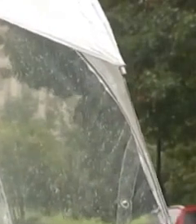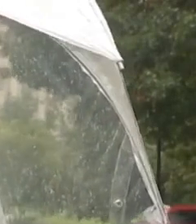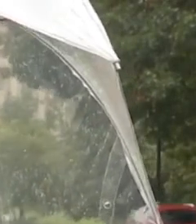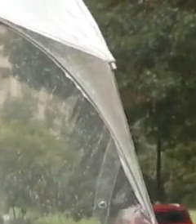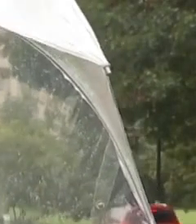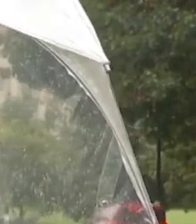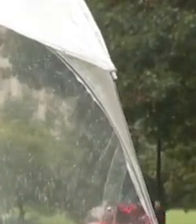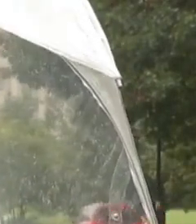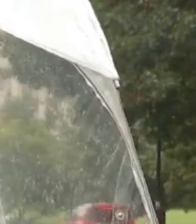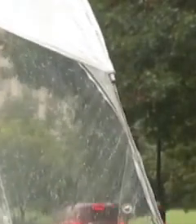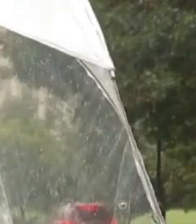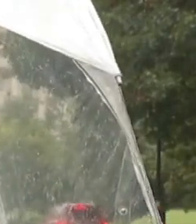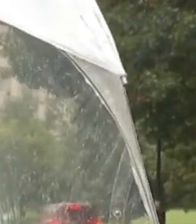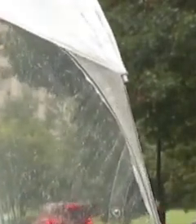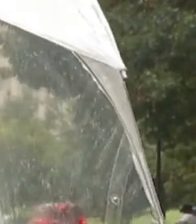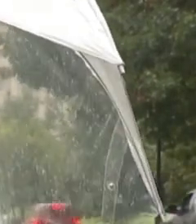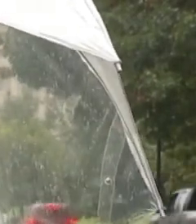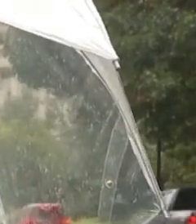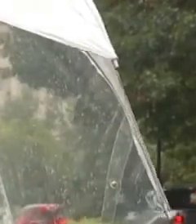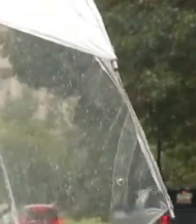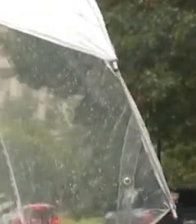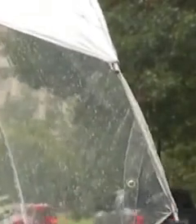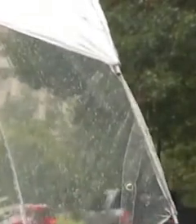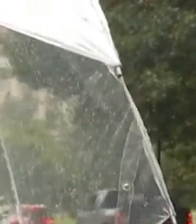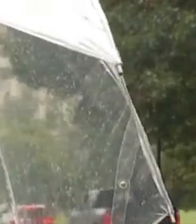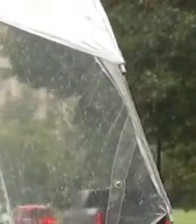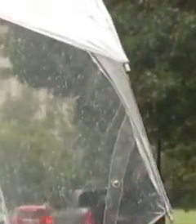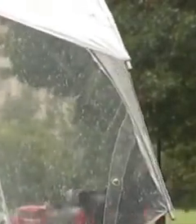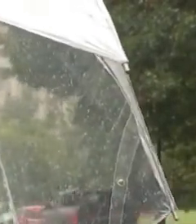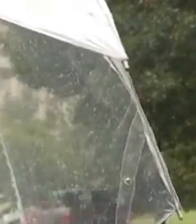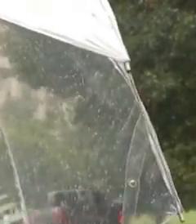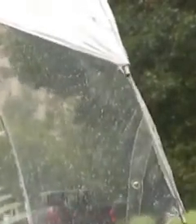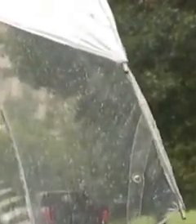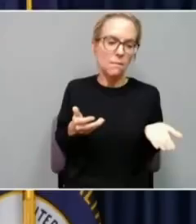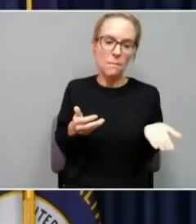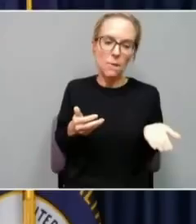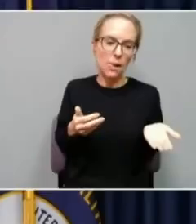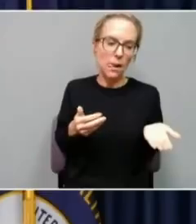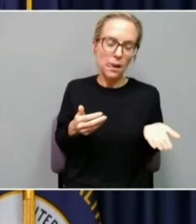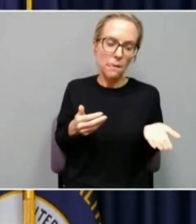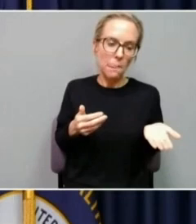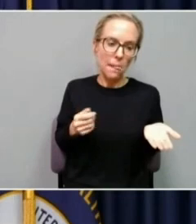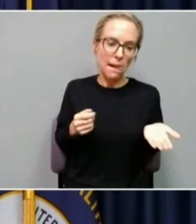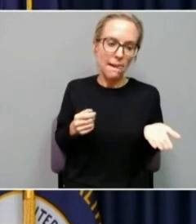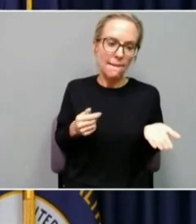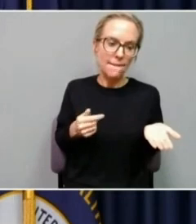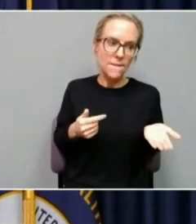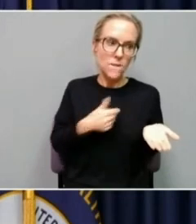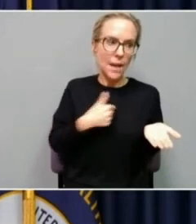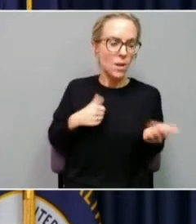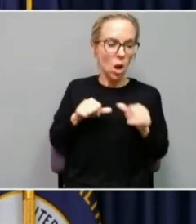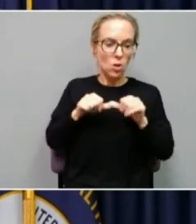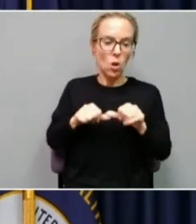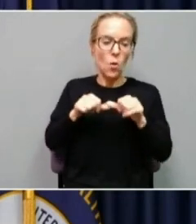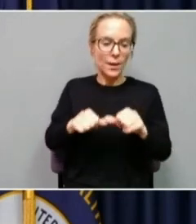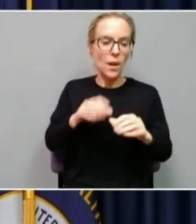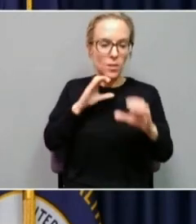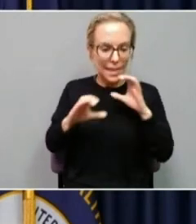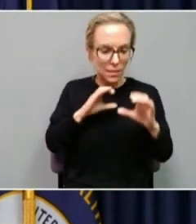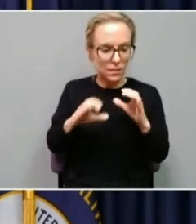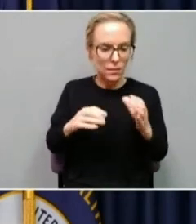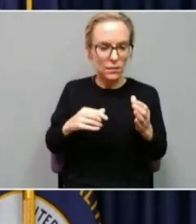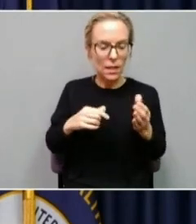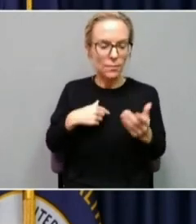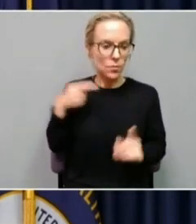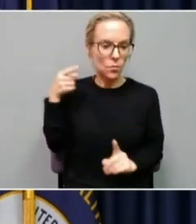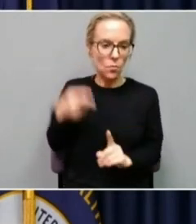special session is coming, and there's talk that it could happen as soon as next week. We've had ongoing conversations. I'm not to a point where I can